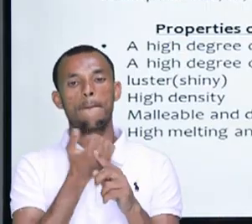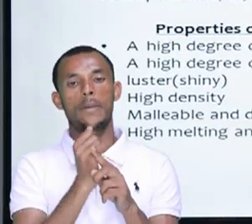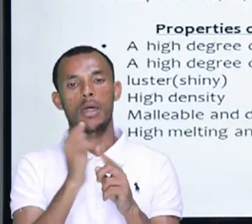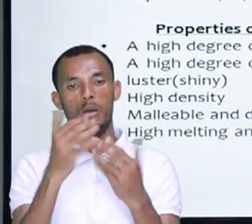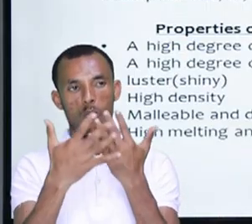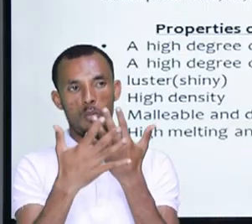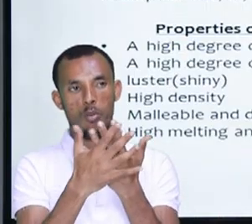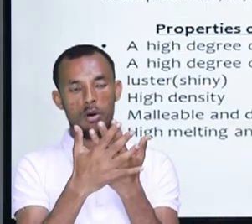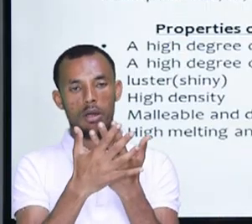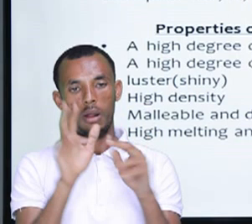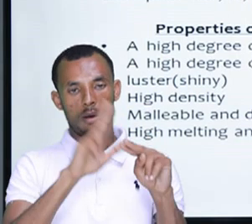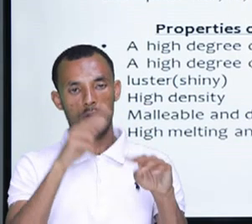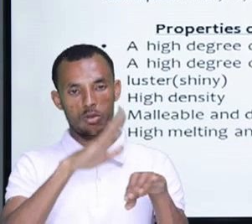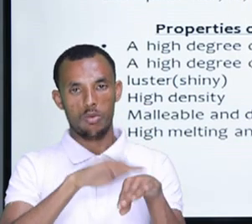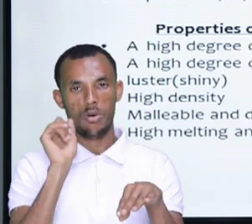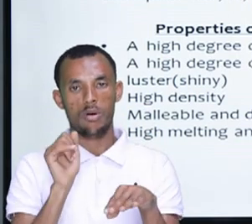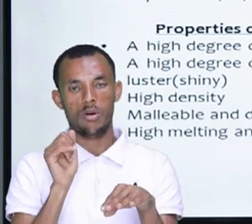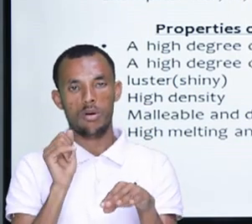metallic bonding depends on